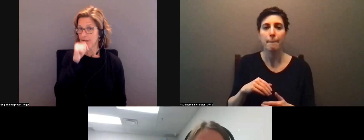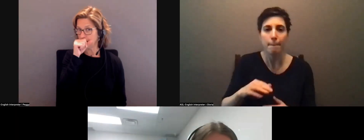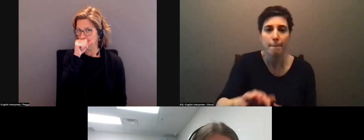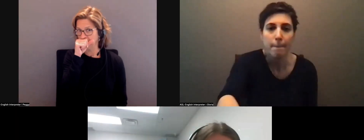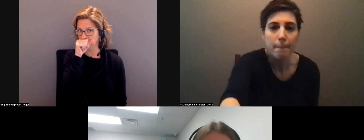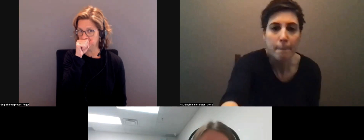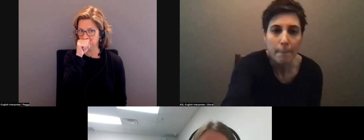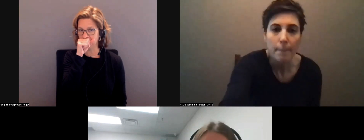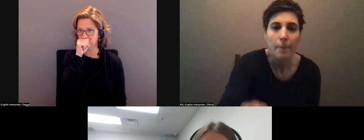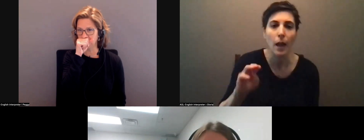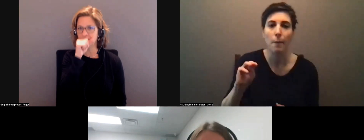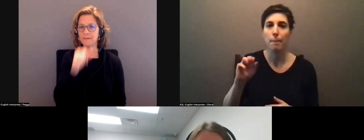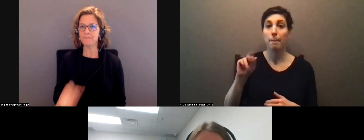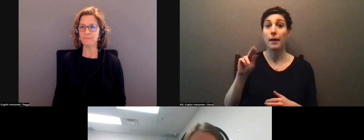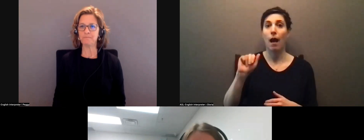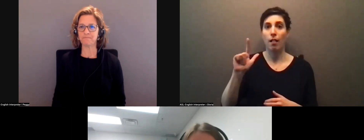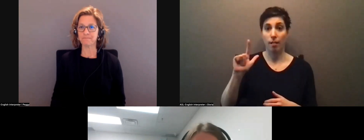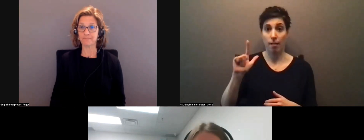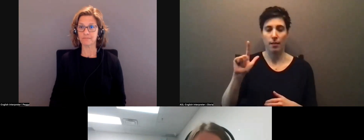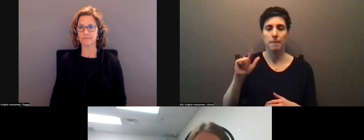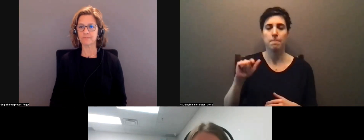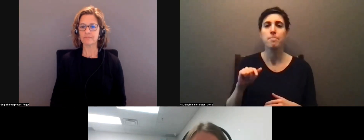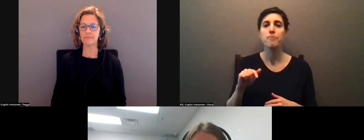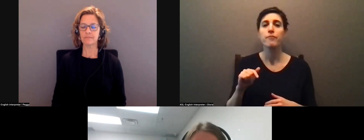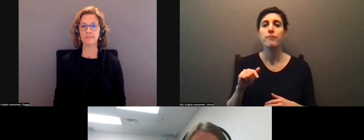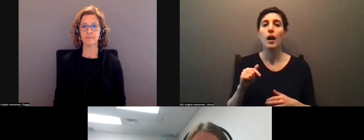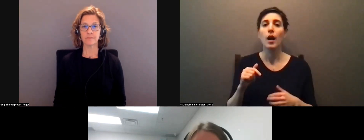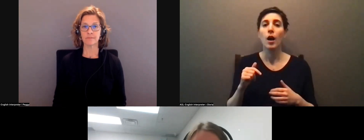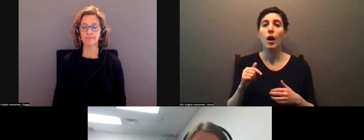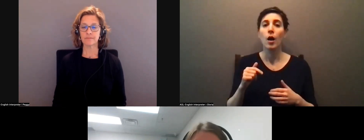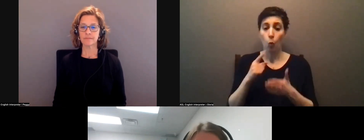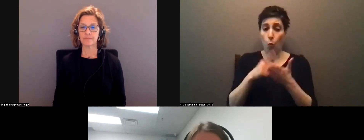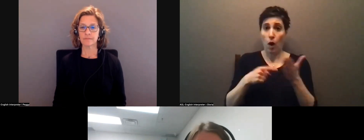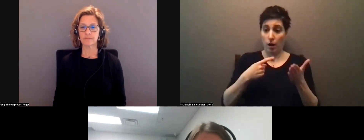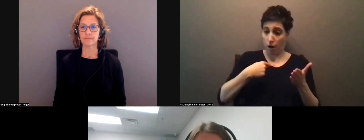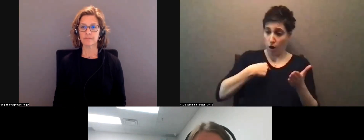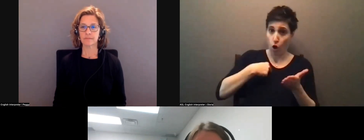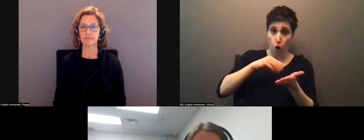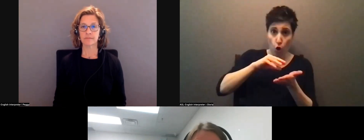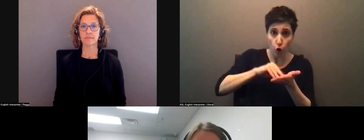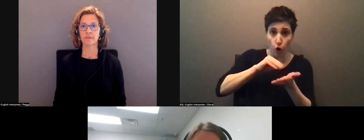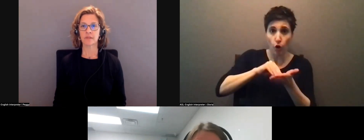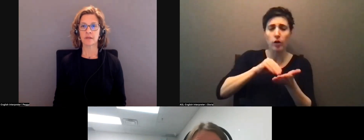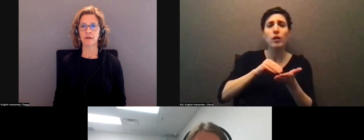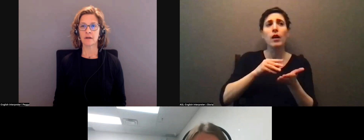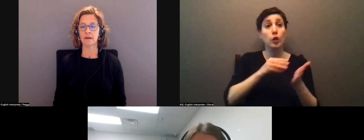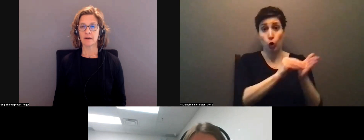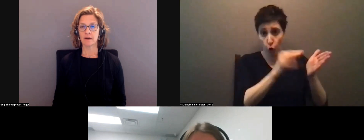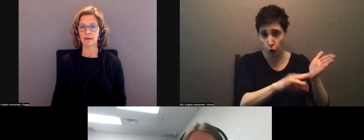a organization and learners together, as we're presenting today